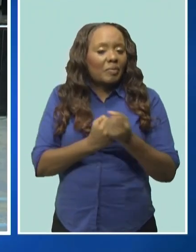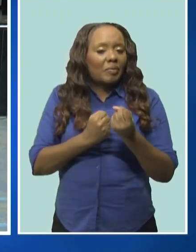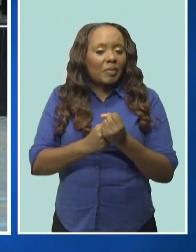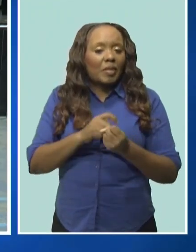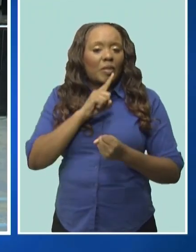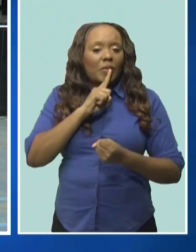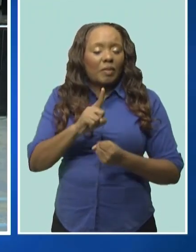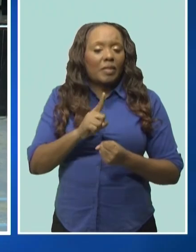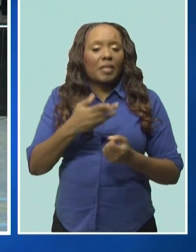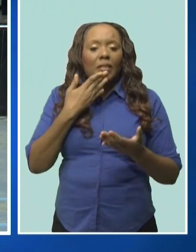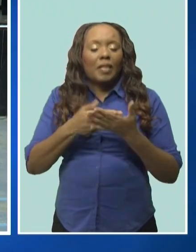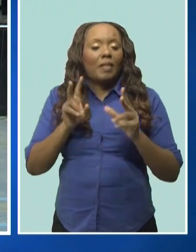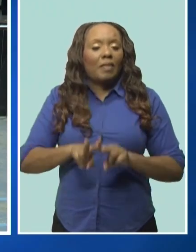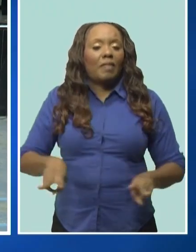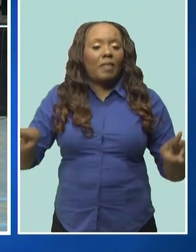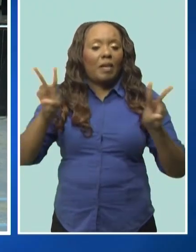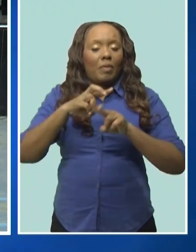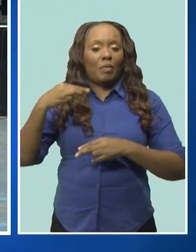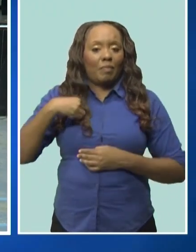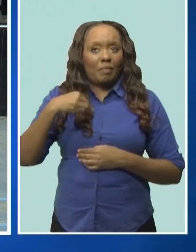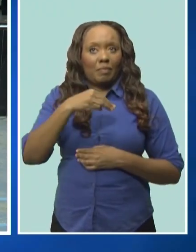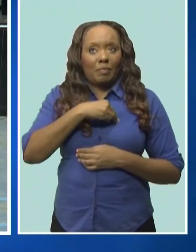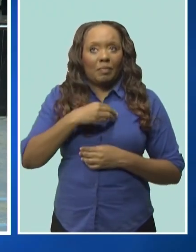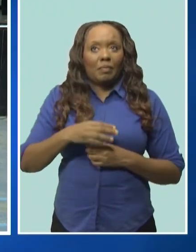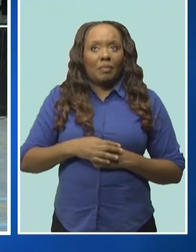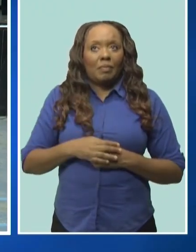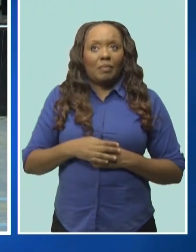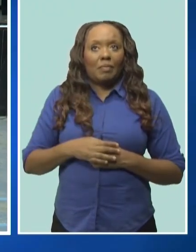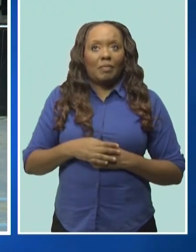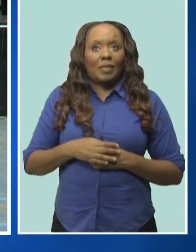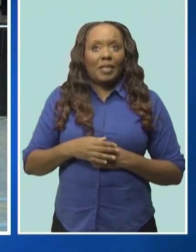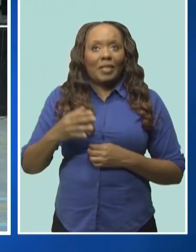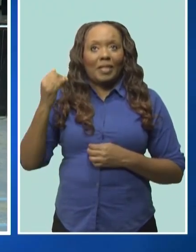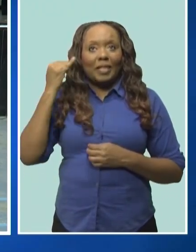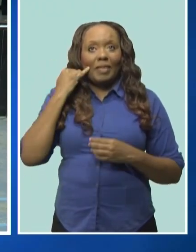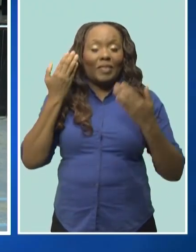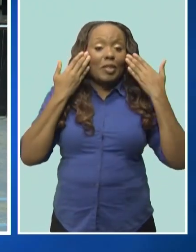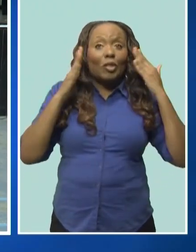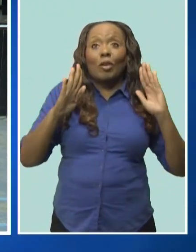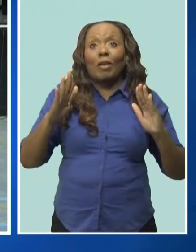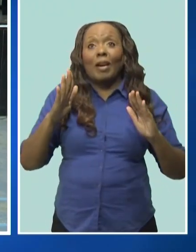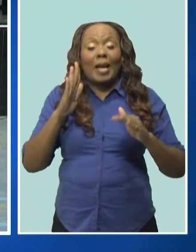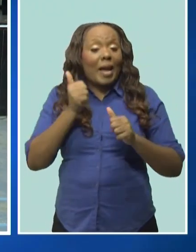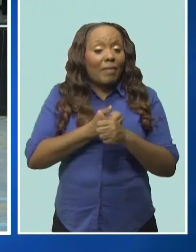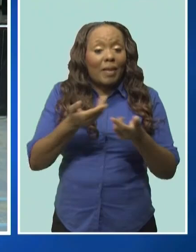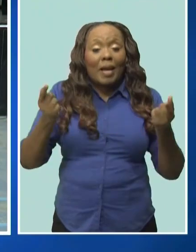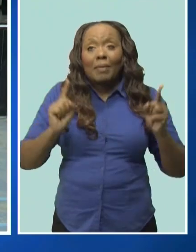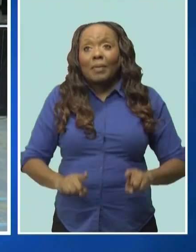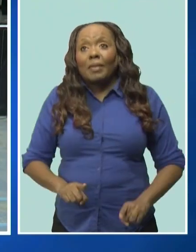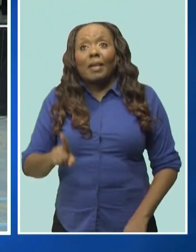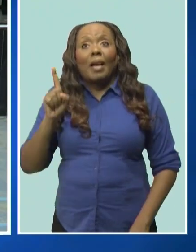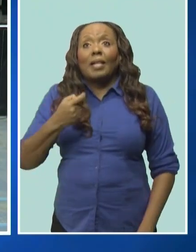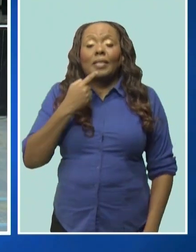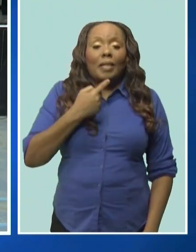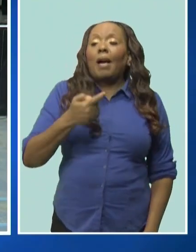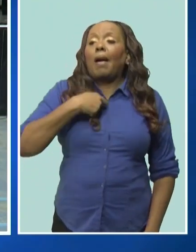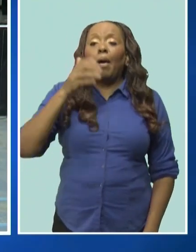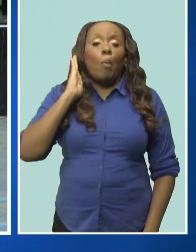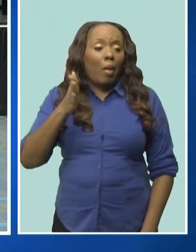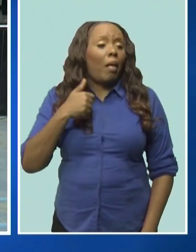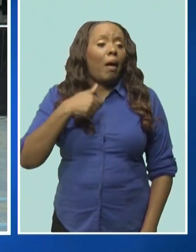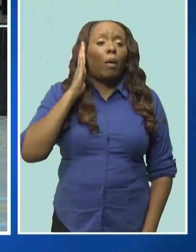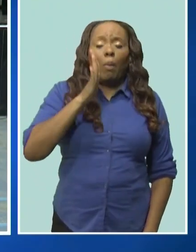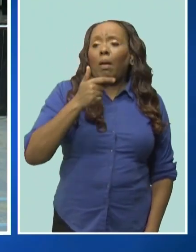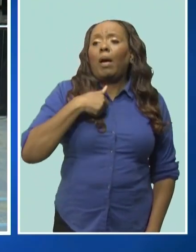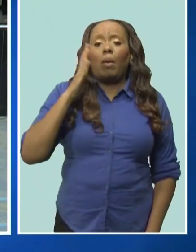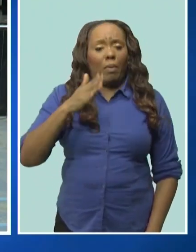valuable member of our student council. Even if he didn't know exactly what was going on, Cole always had to say, I will do.